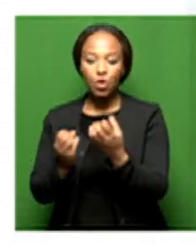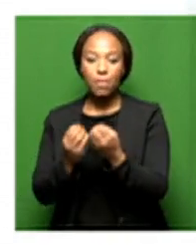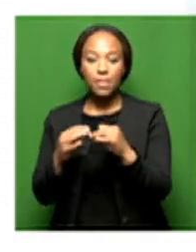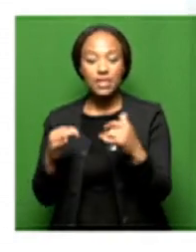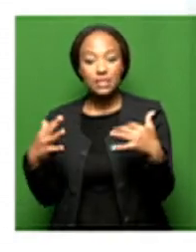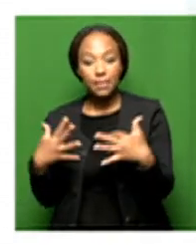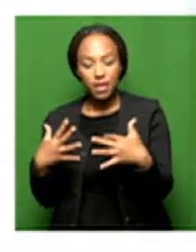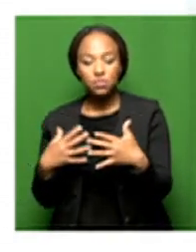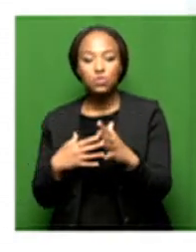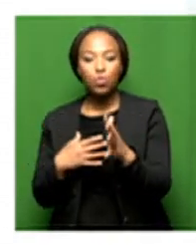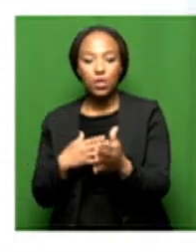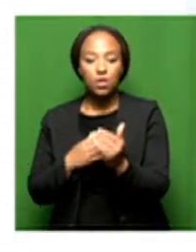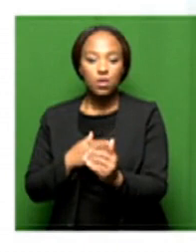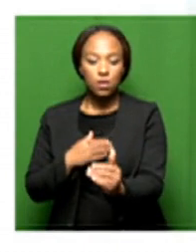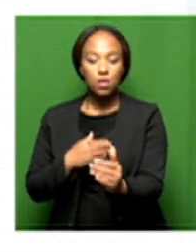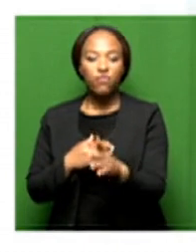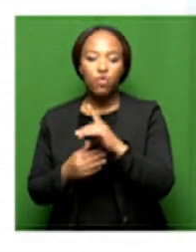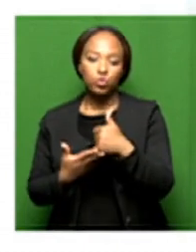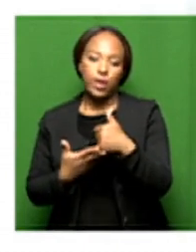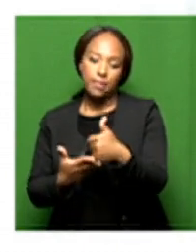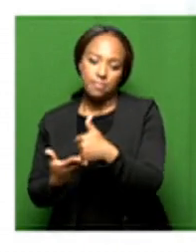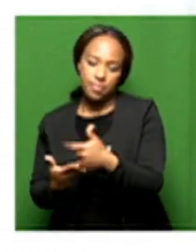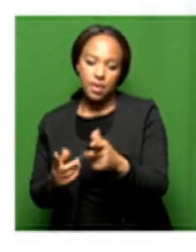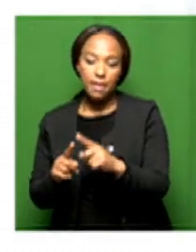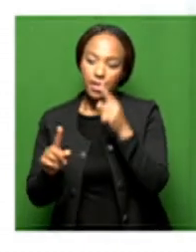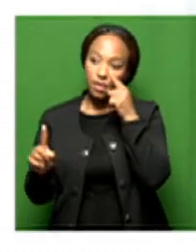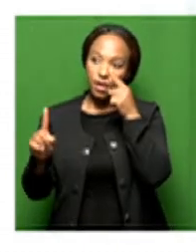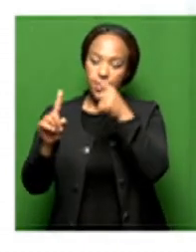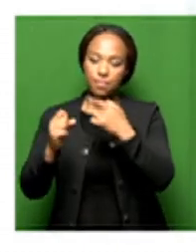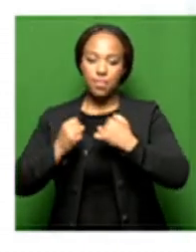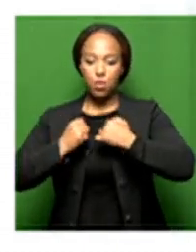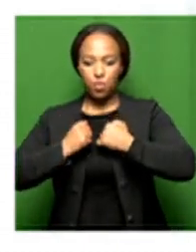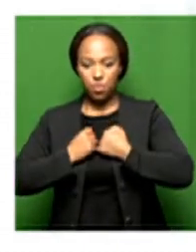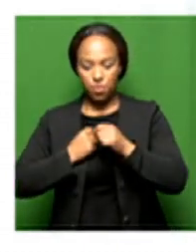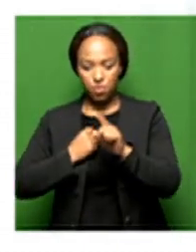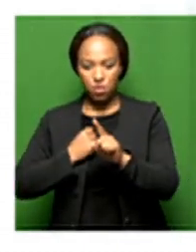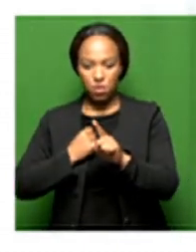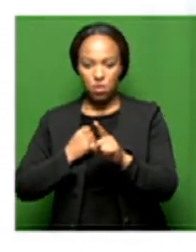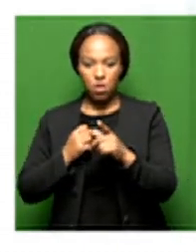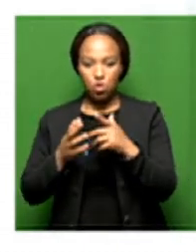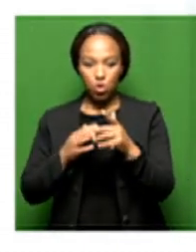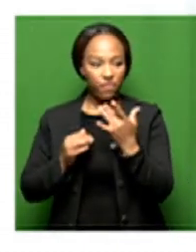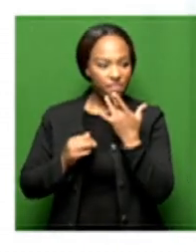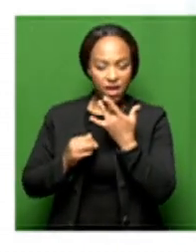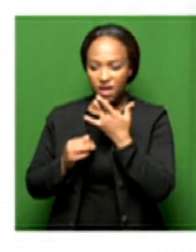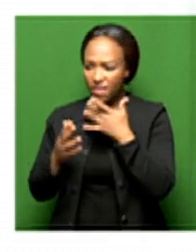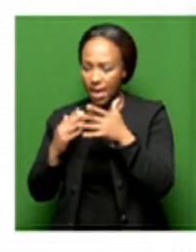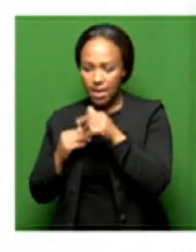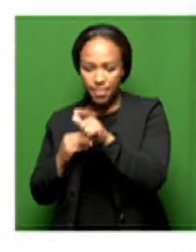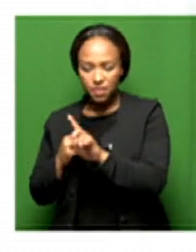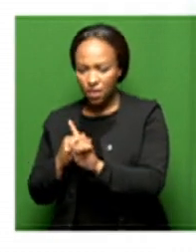surprises up our sleeve to actually help. But our aim is not to favor anybody. We